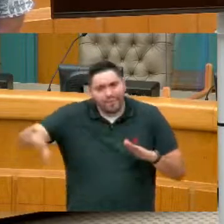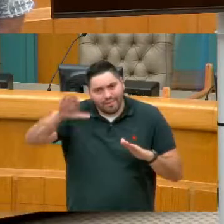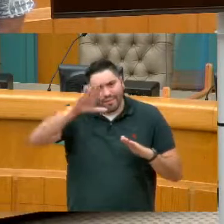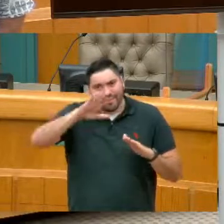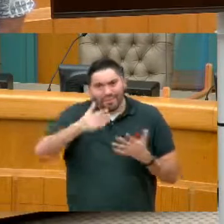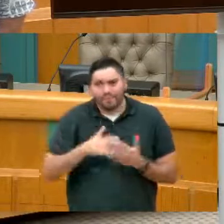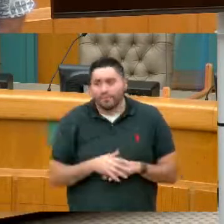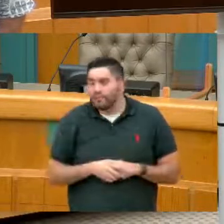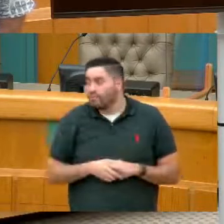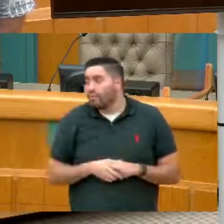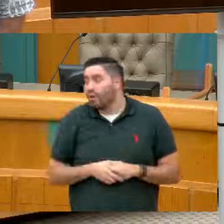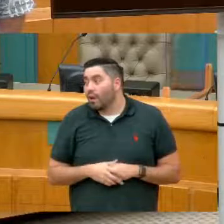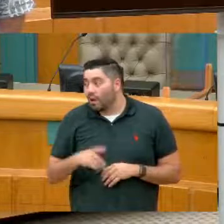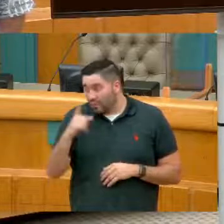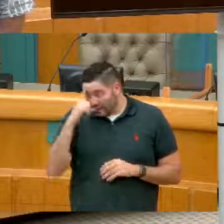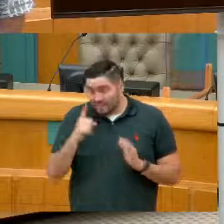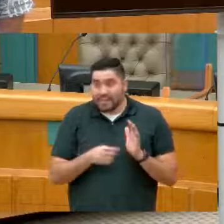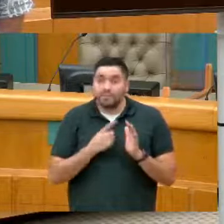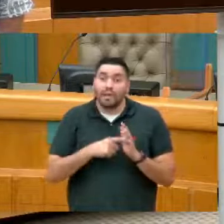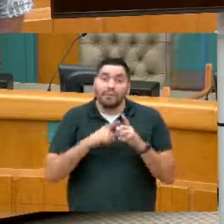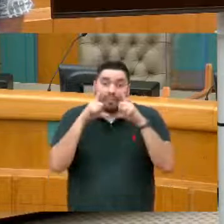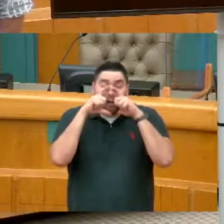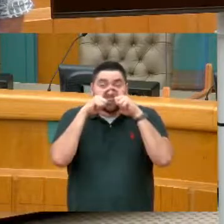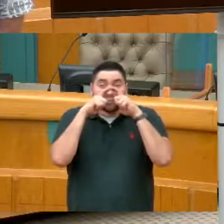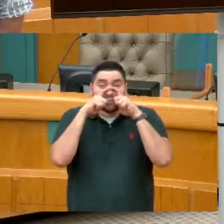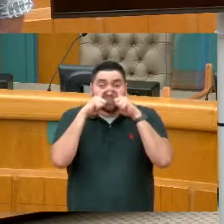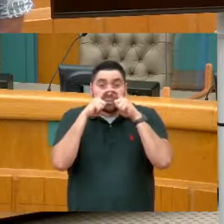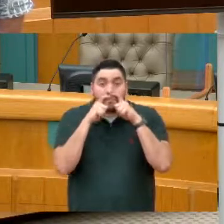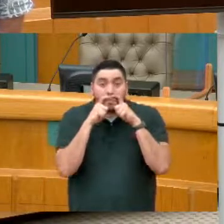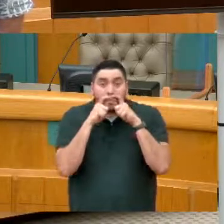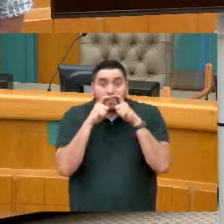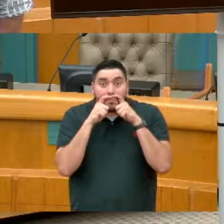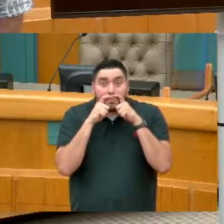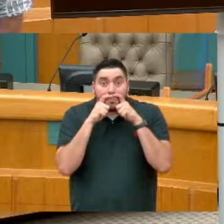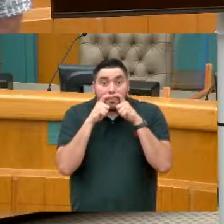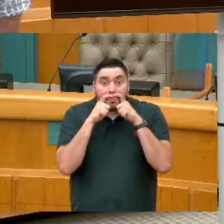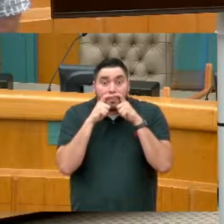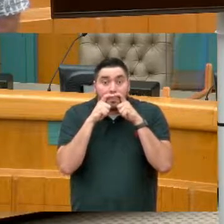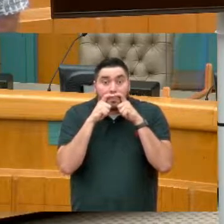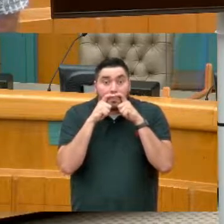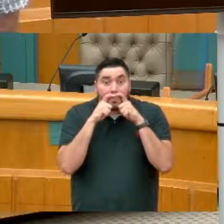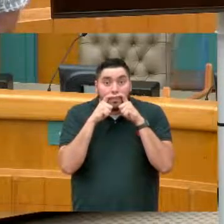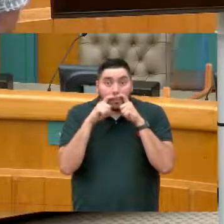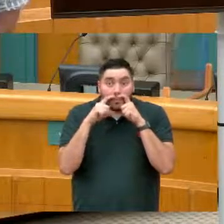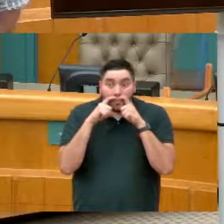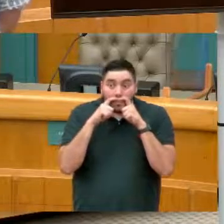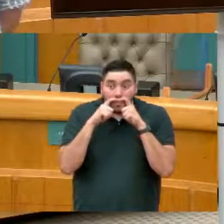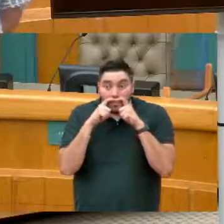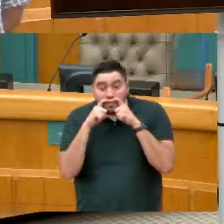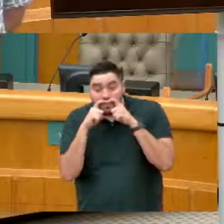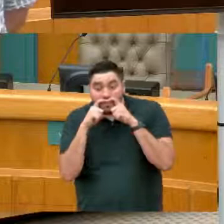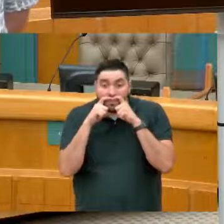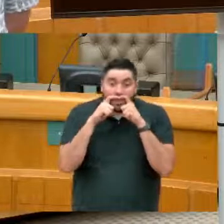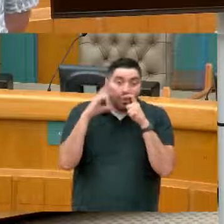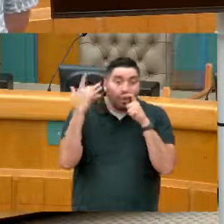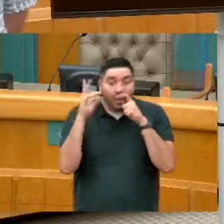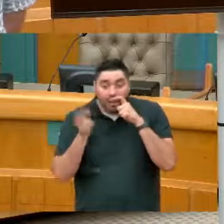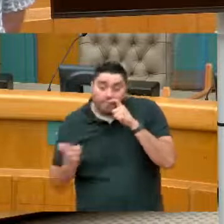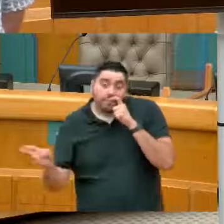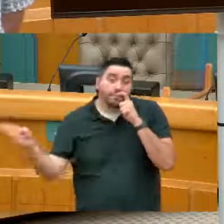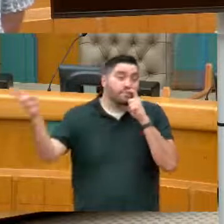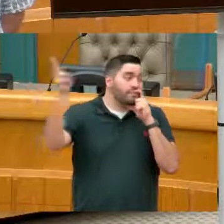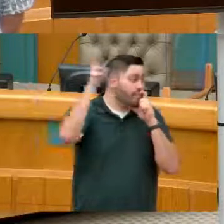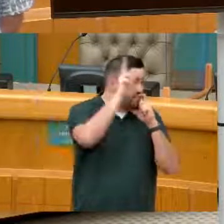I also think that when I'm out, that I see people wearing masks. So I believe that they are being